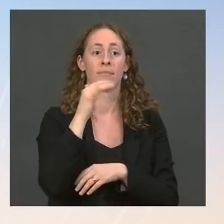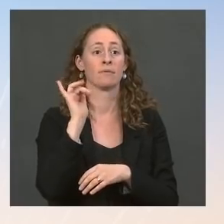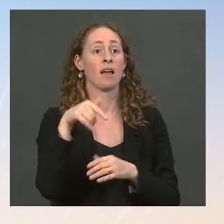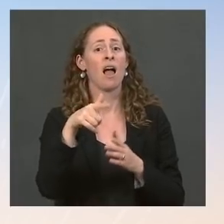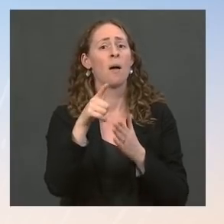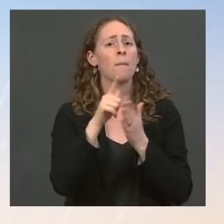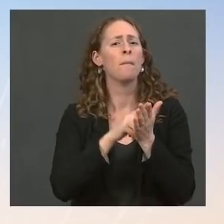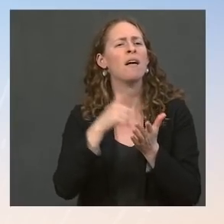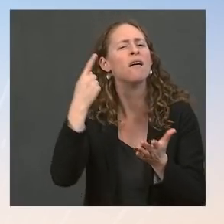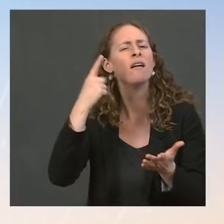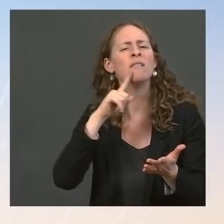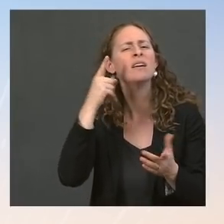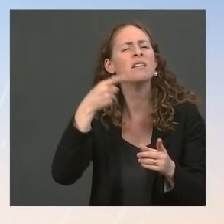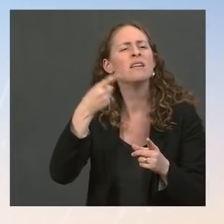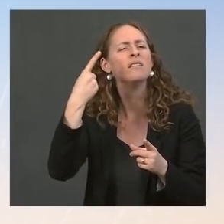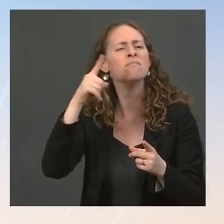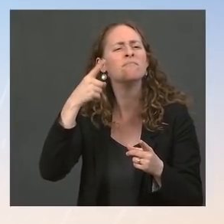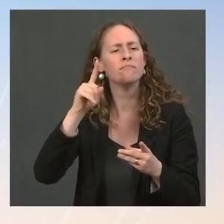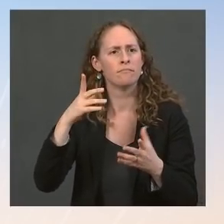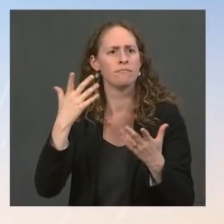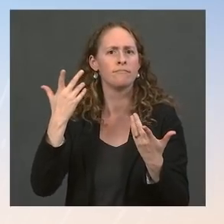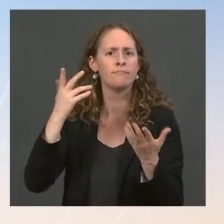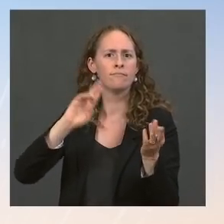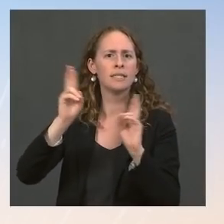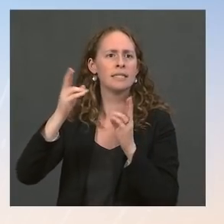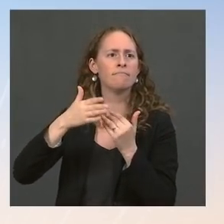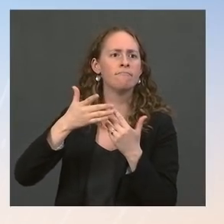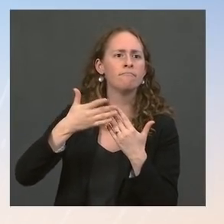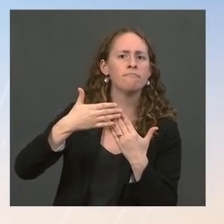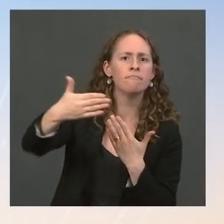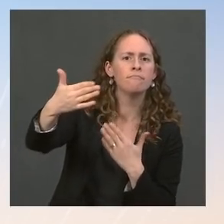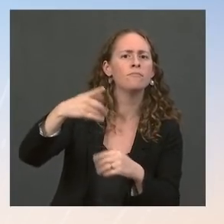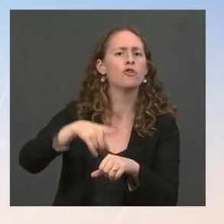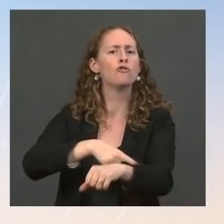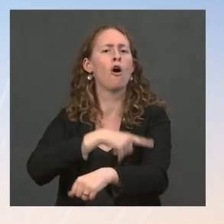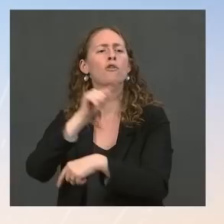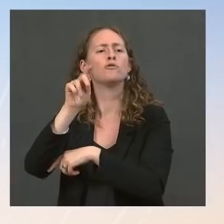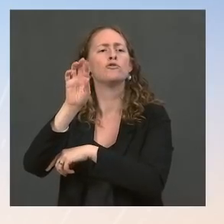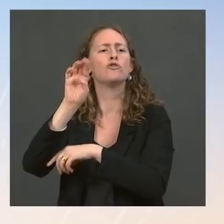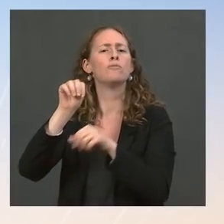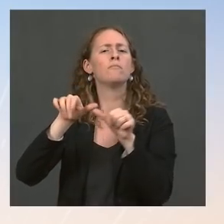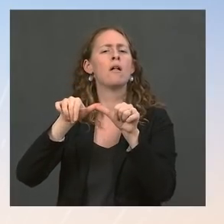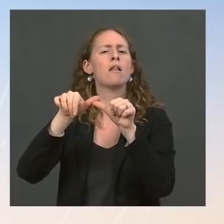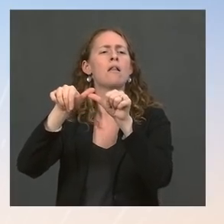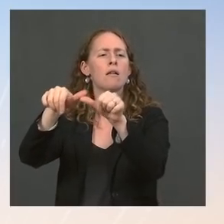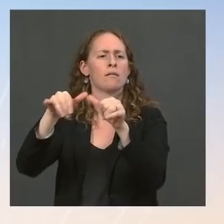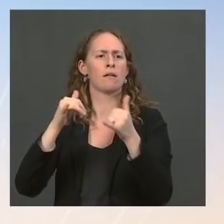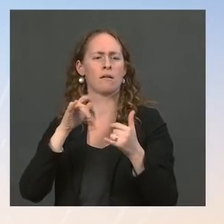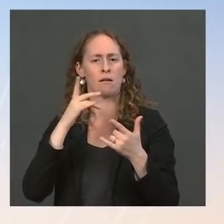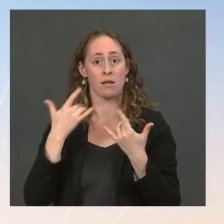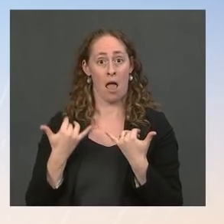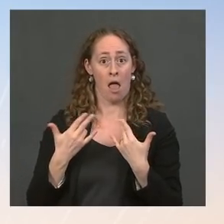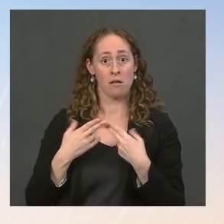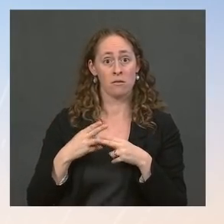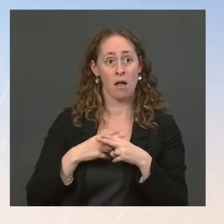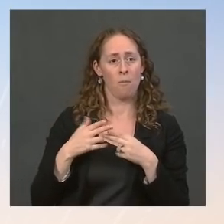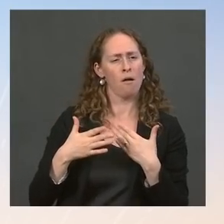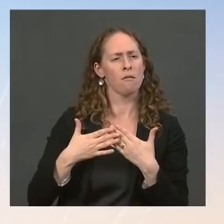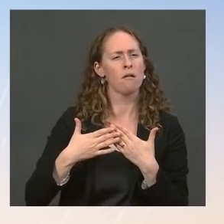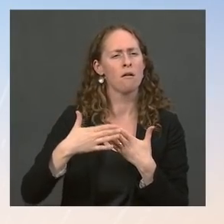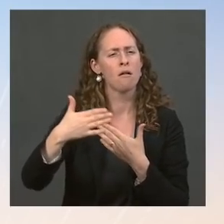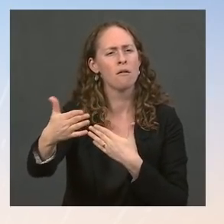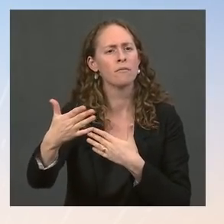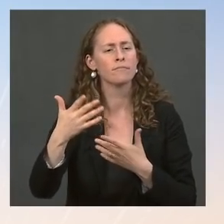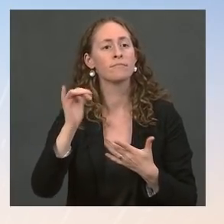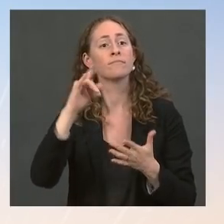is help address challenges over actually the long term. They're intentionally designed that way to address inflation over the long term,